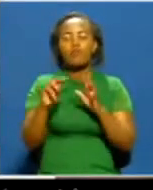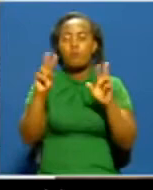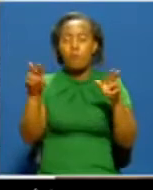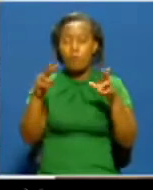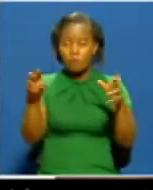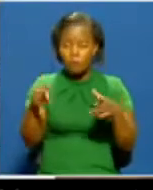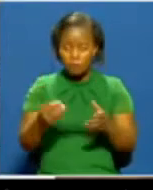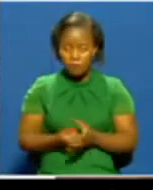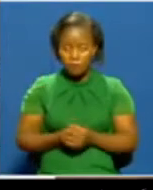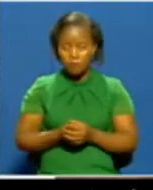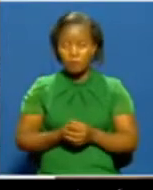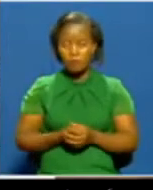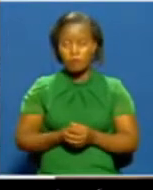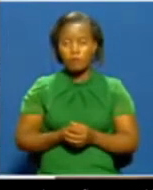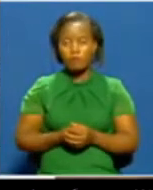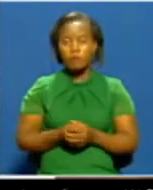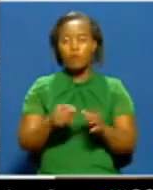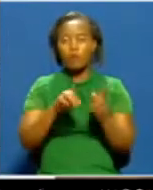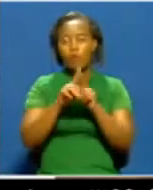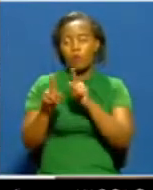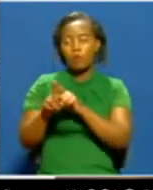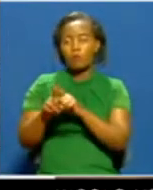the Aspen,